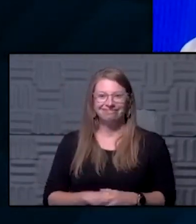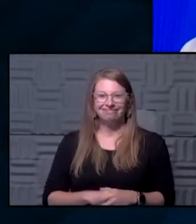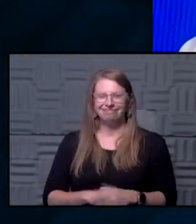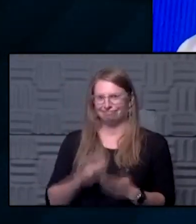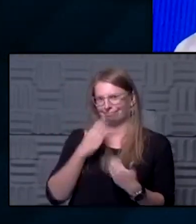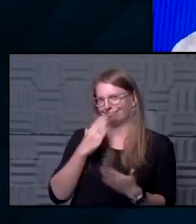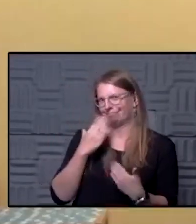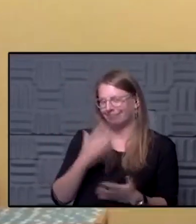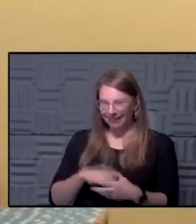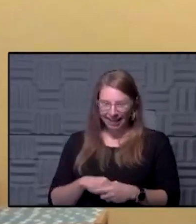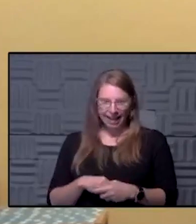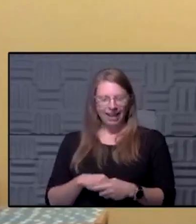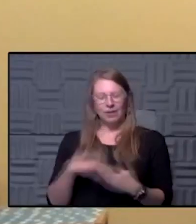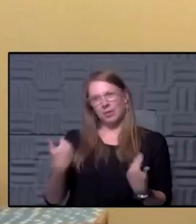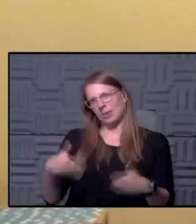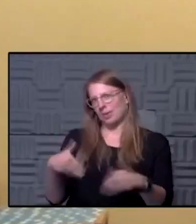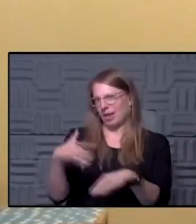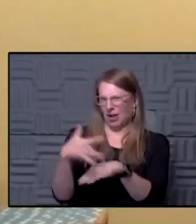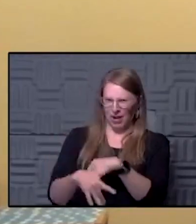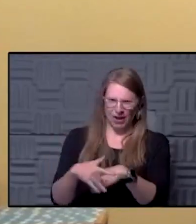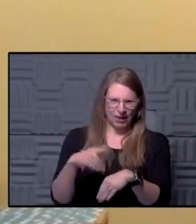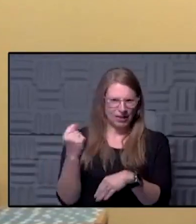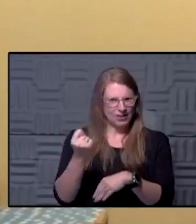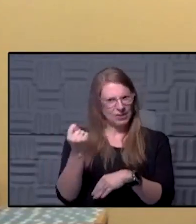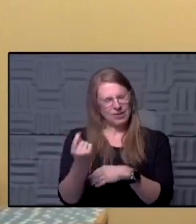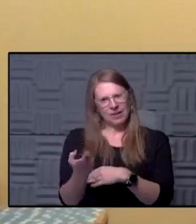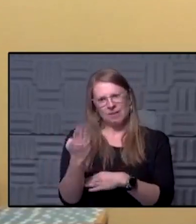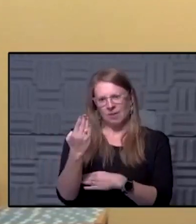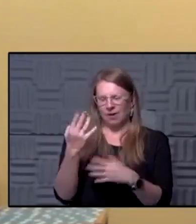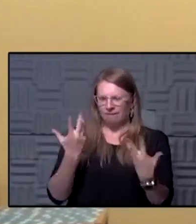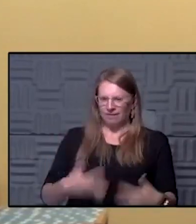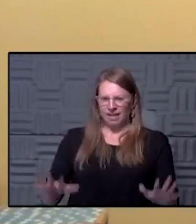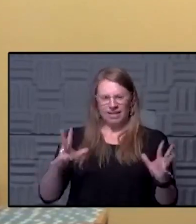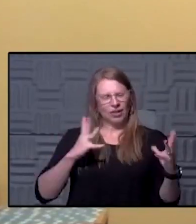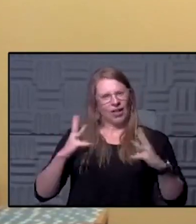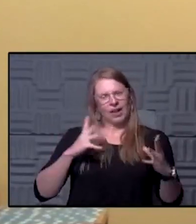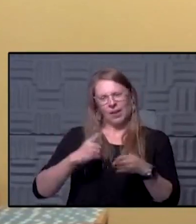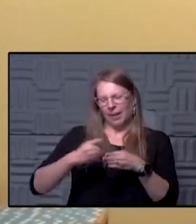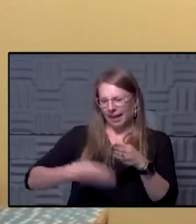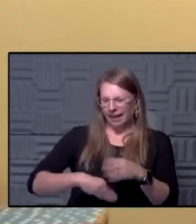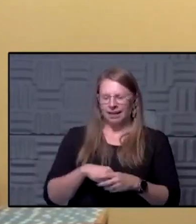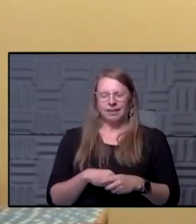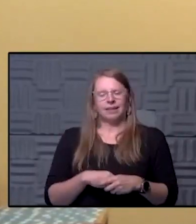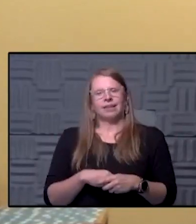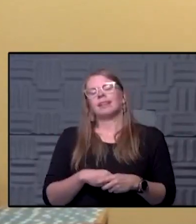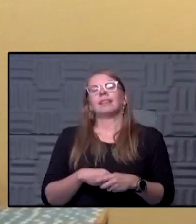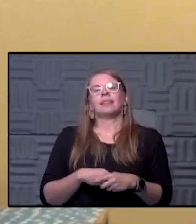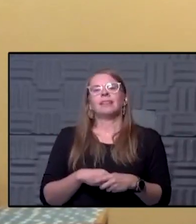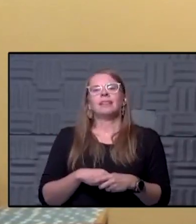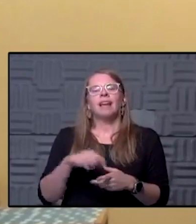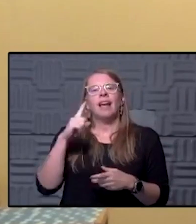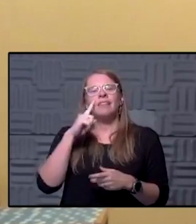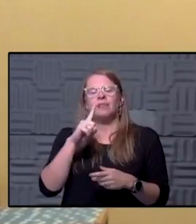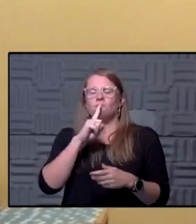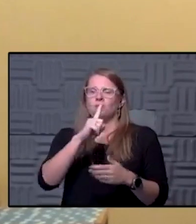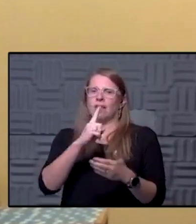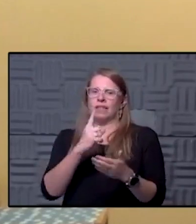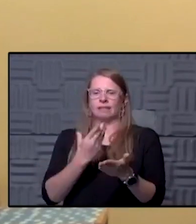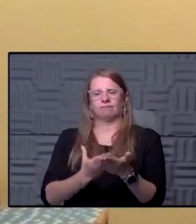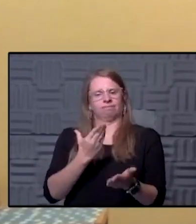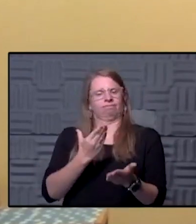Thanks a lot. So early on a Tuesday after a holiday weekend. I think that is a really valid